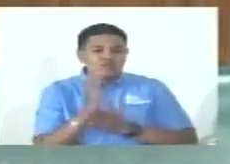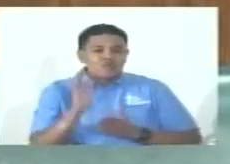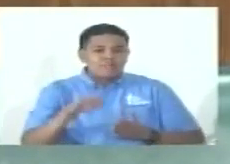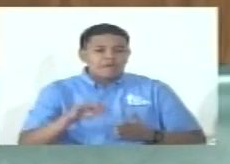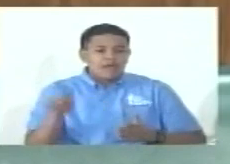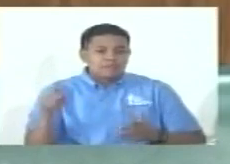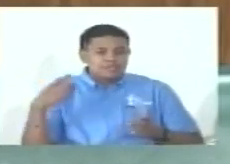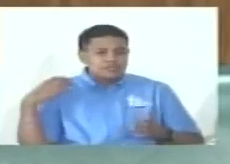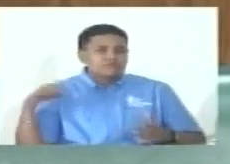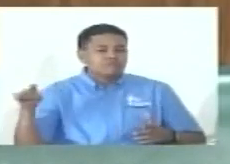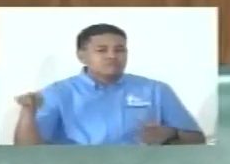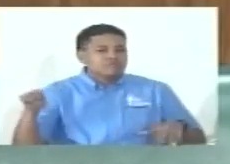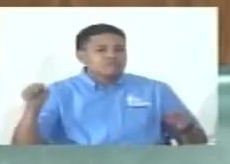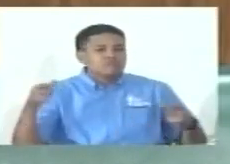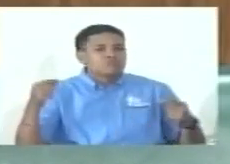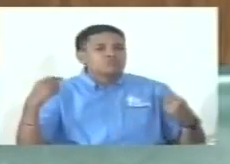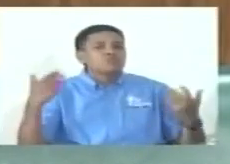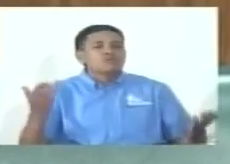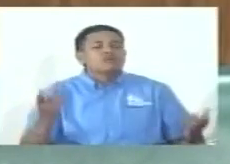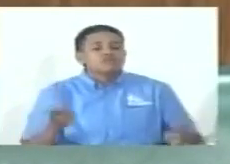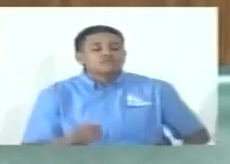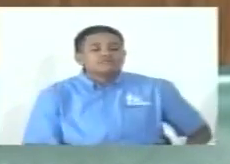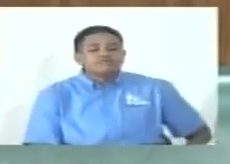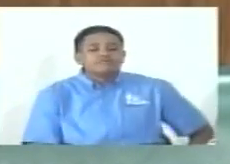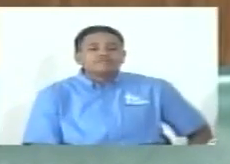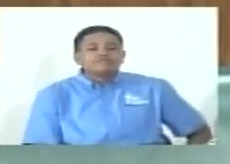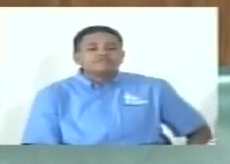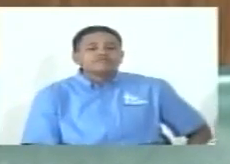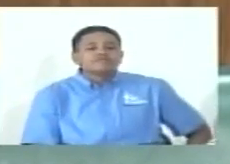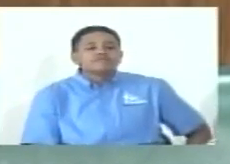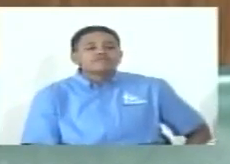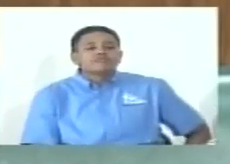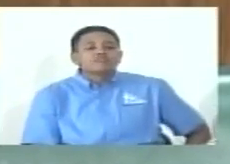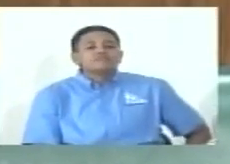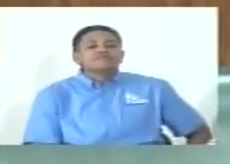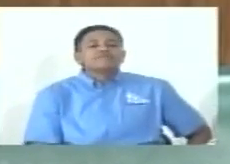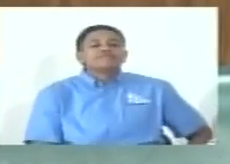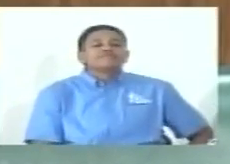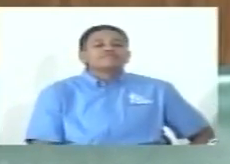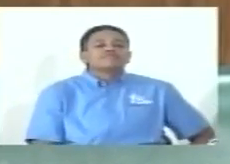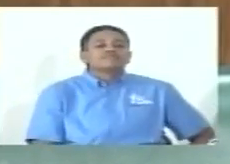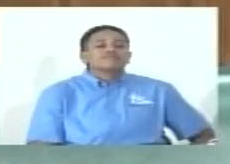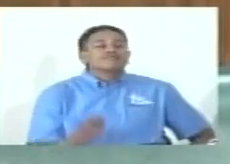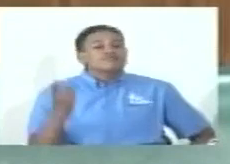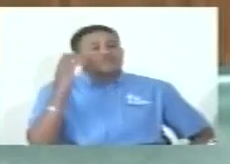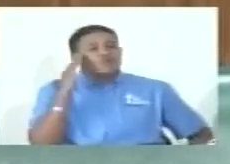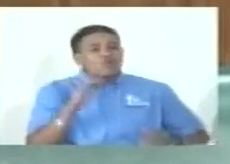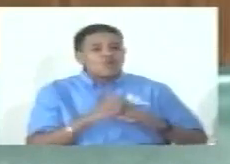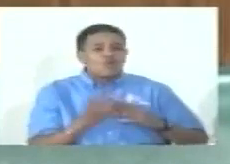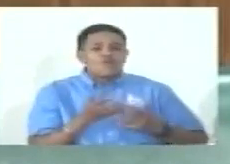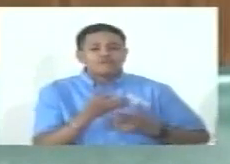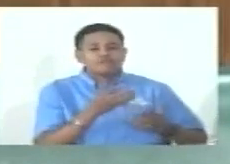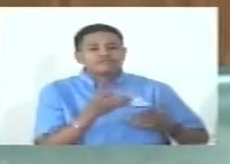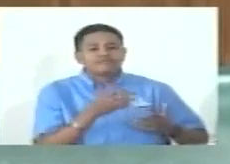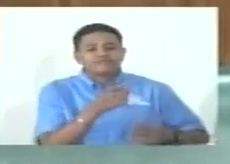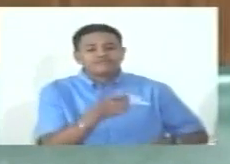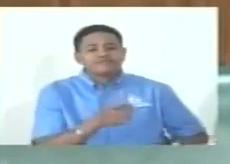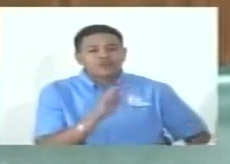Parliament. She knew how to maneuver amongst the unionists. she would simply say, "Lammy is my